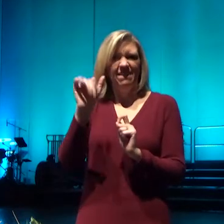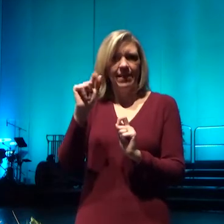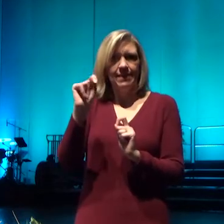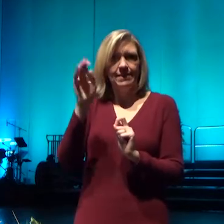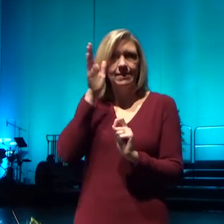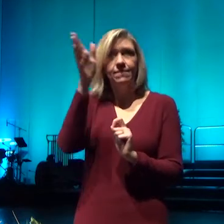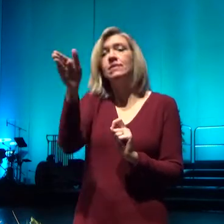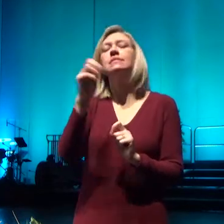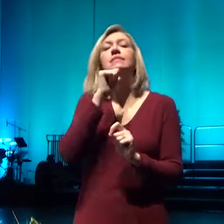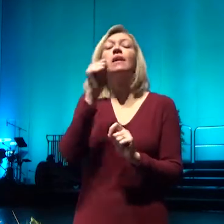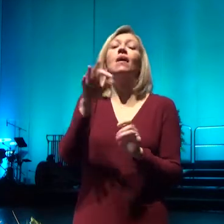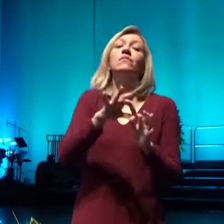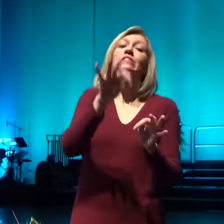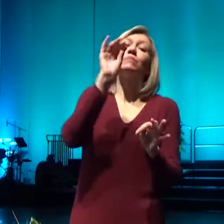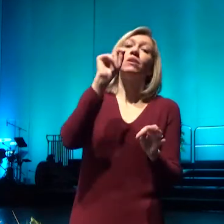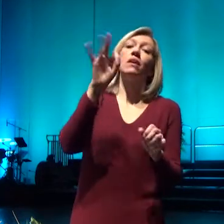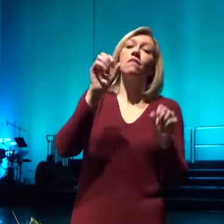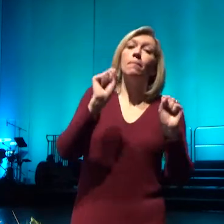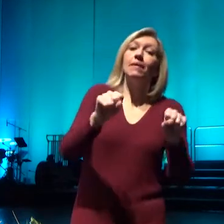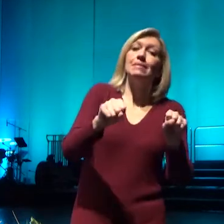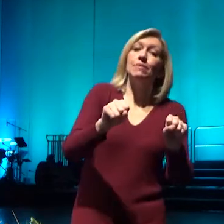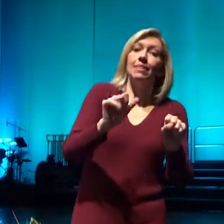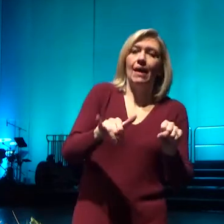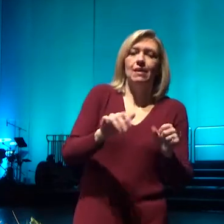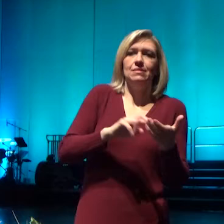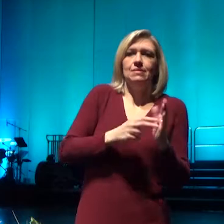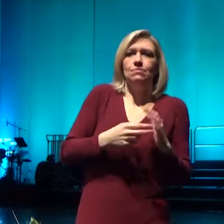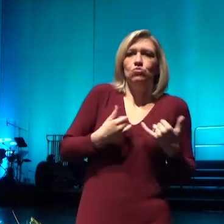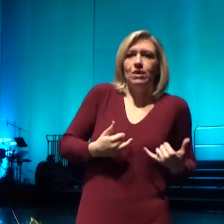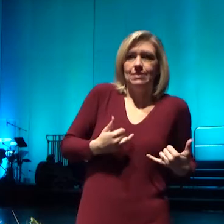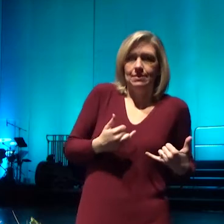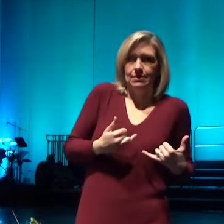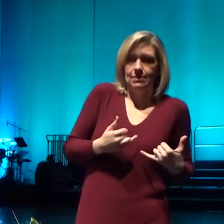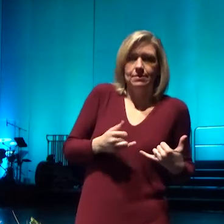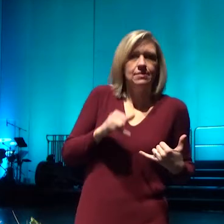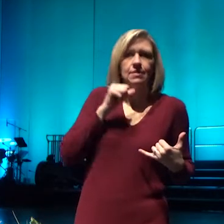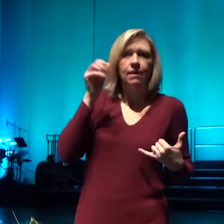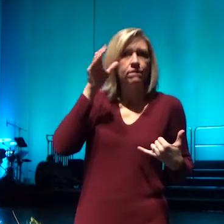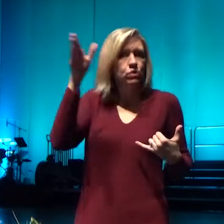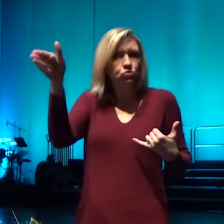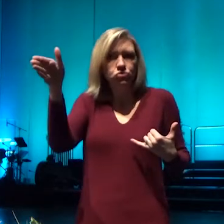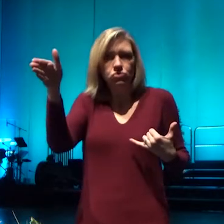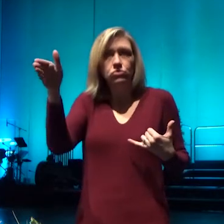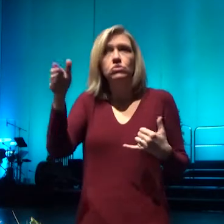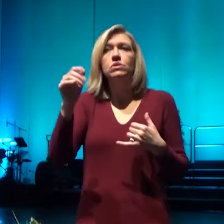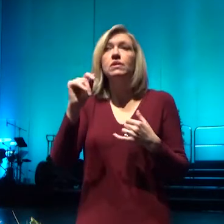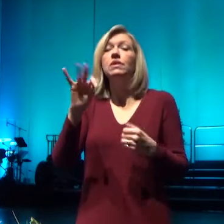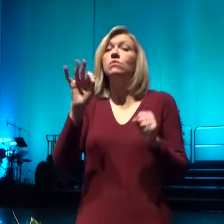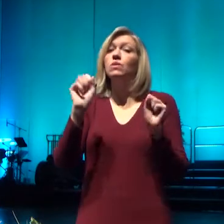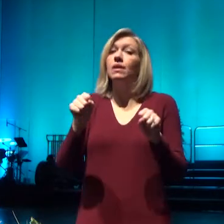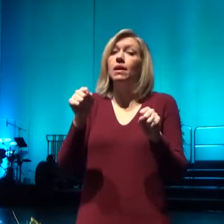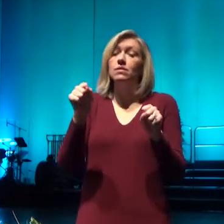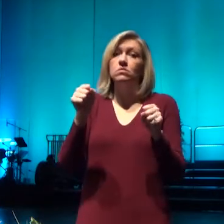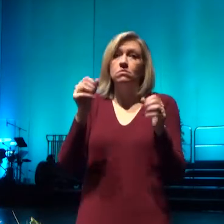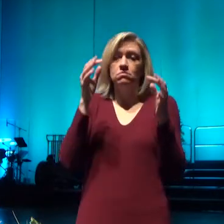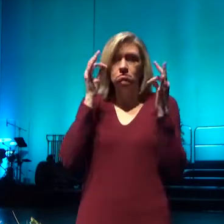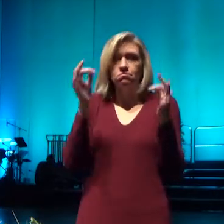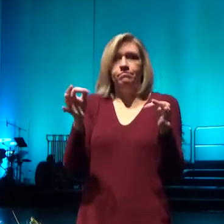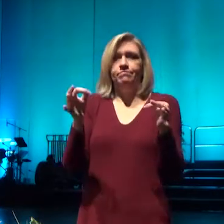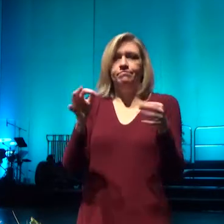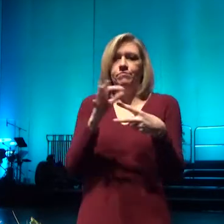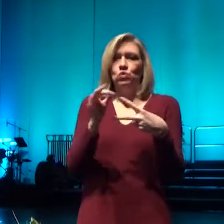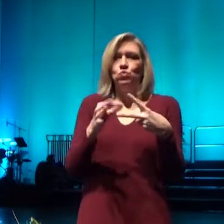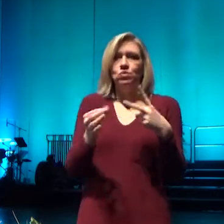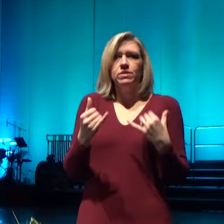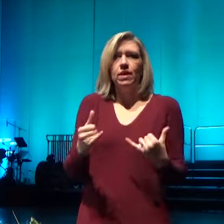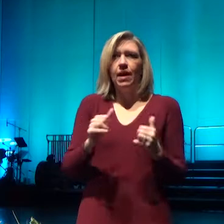the future isn't the spirit of possibility. That's the present one right here. And when we can choose today how we're going